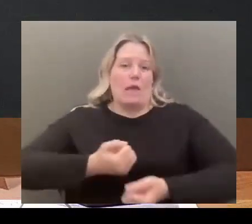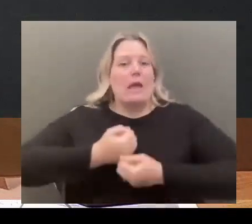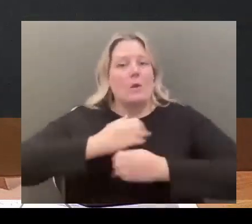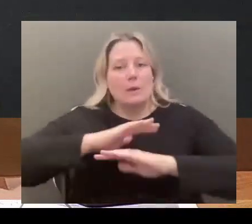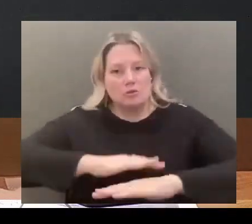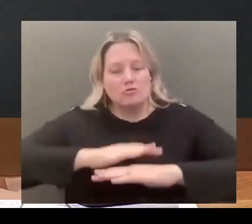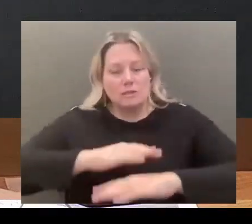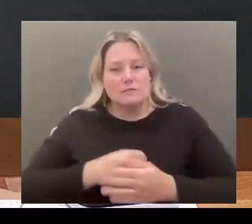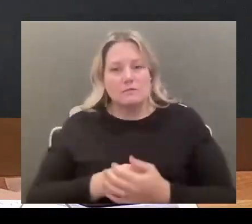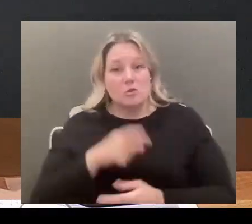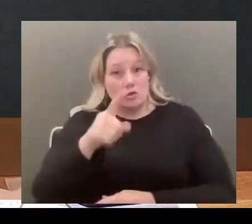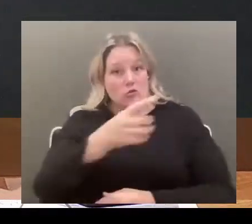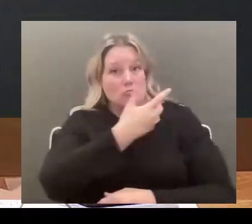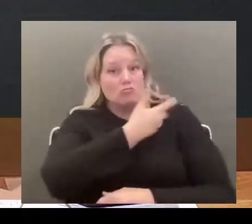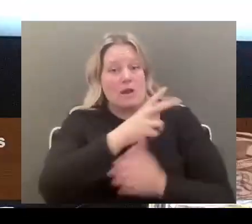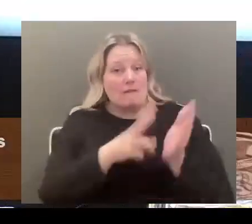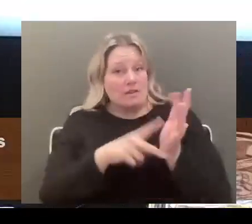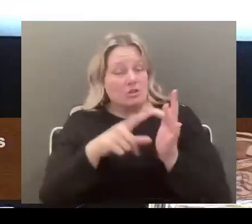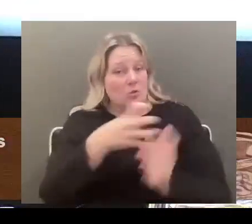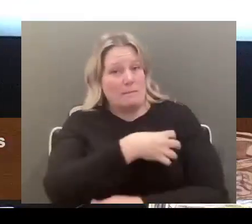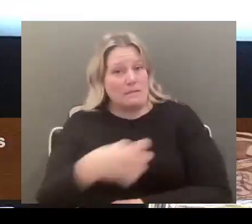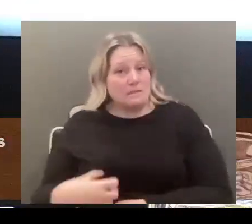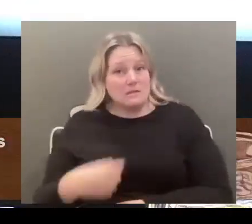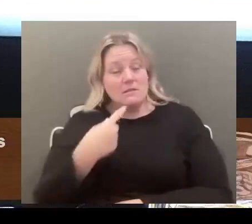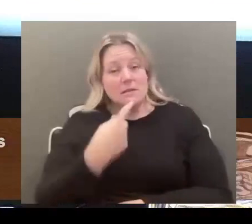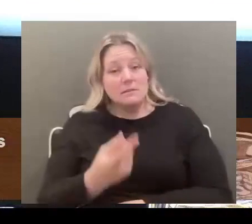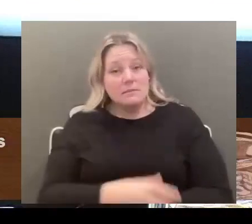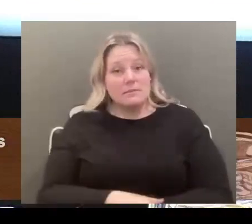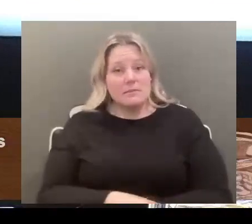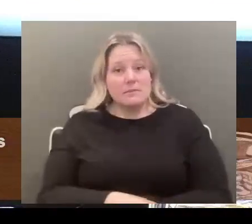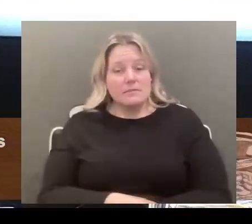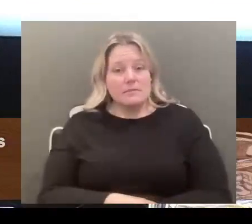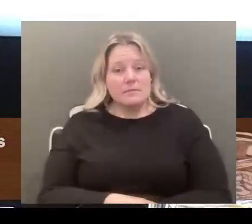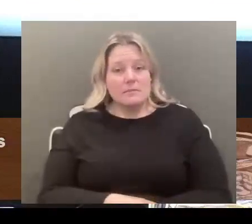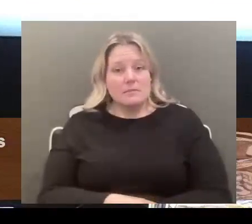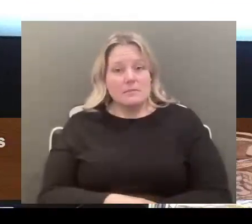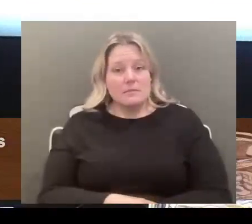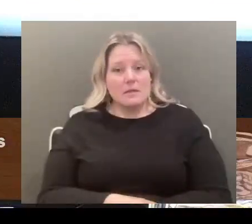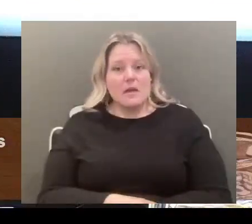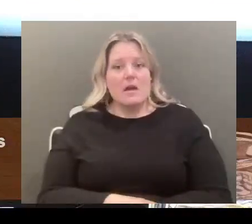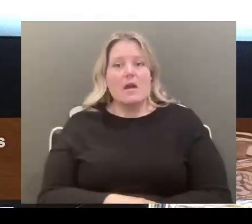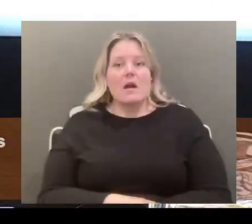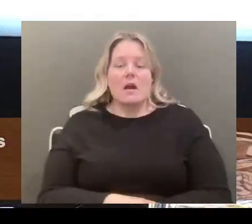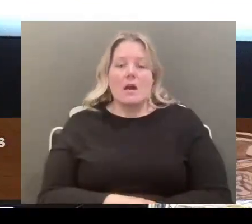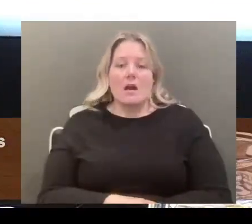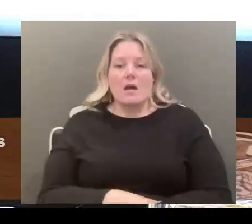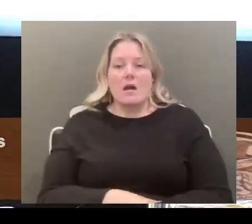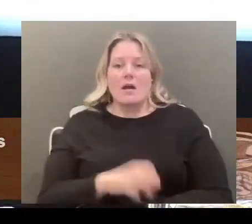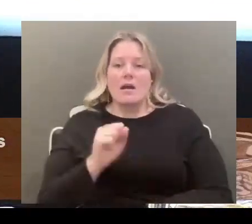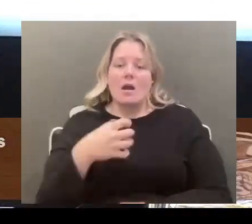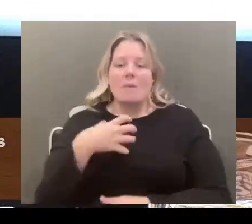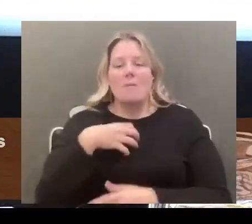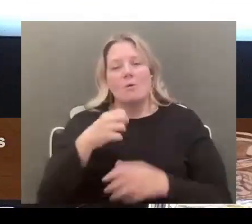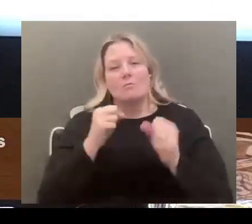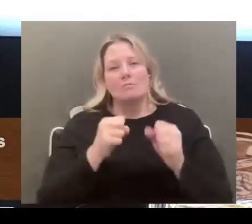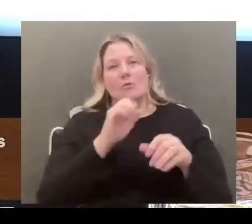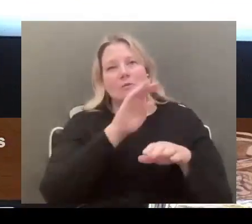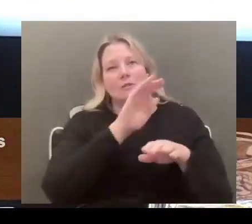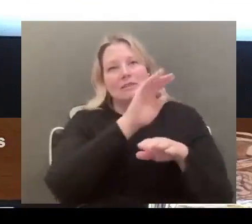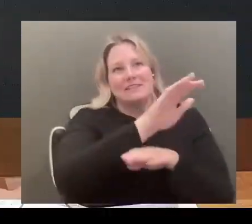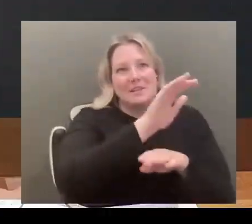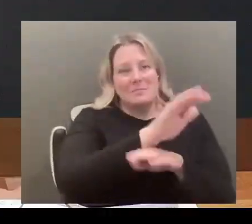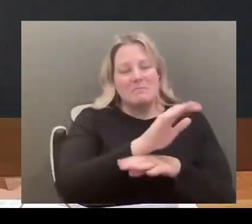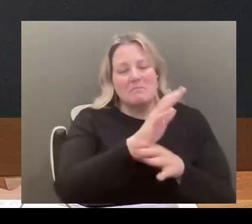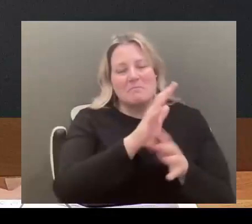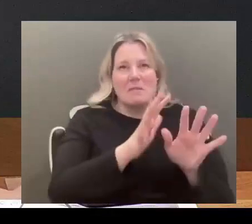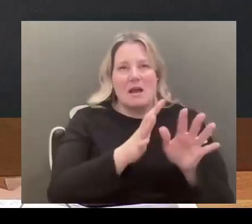Are you a proud Victorian minister, would you say? In a lot of ways, I'm a bit of an internationalist, but anyway, we'll put that aside. Yep. But yes, I am a proud